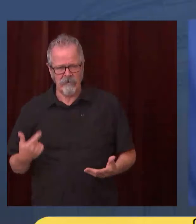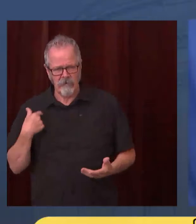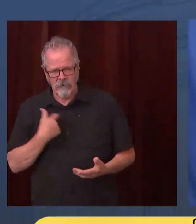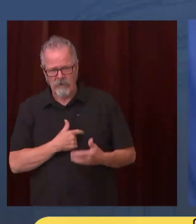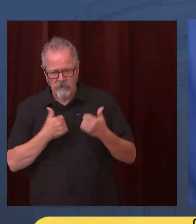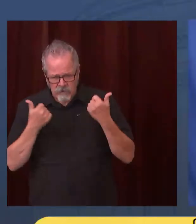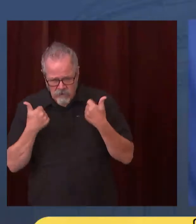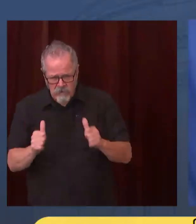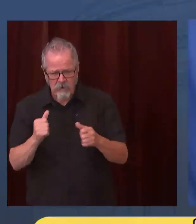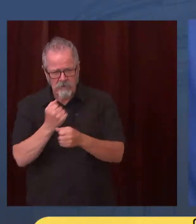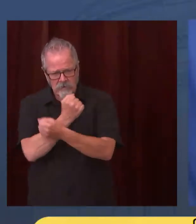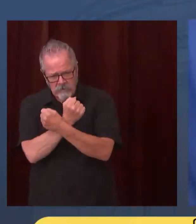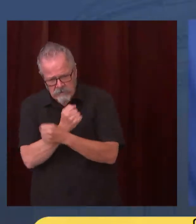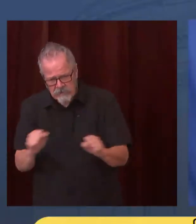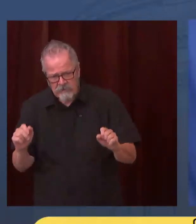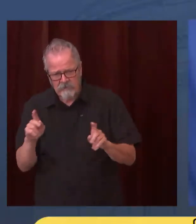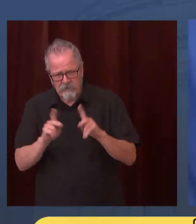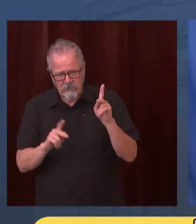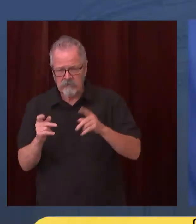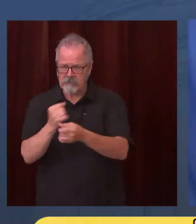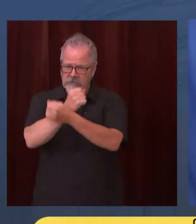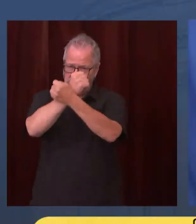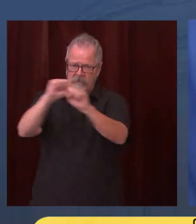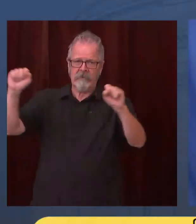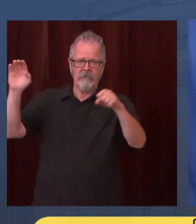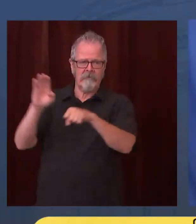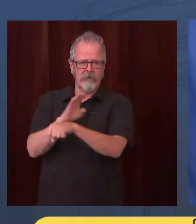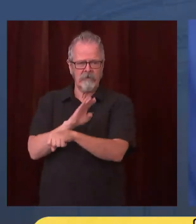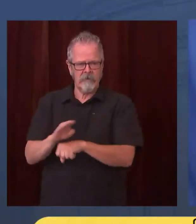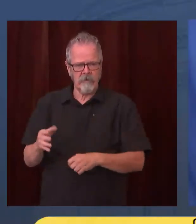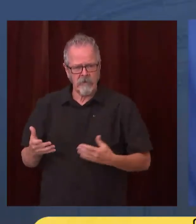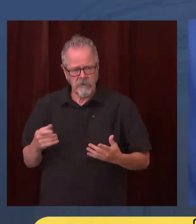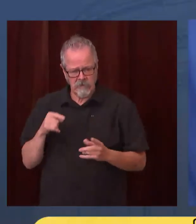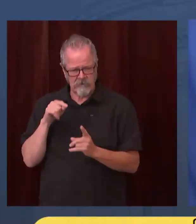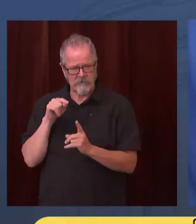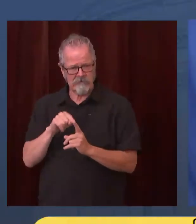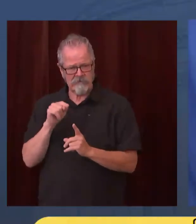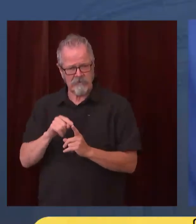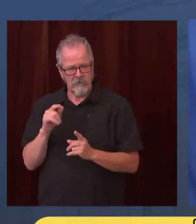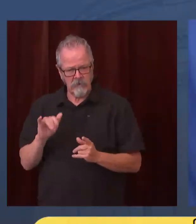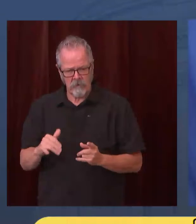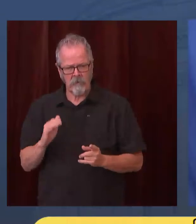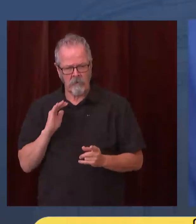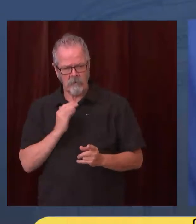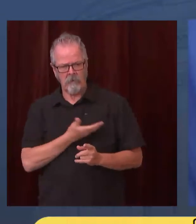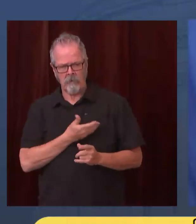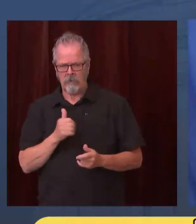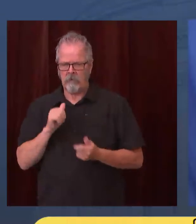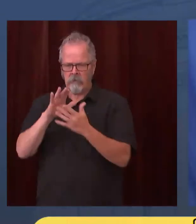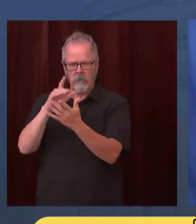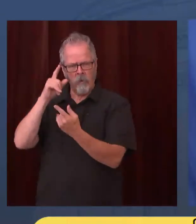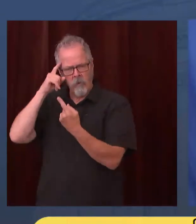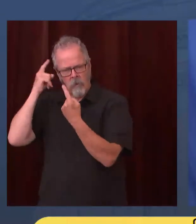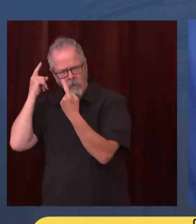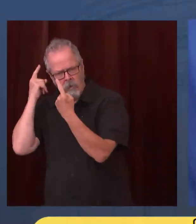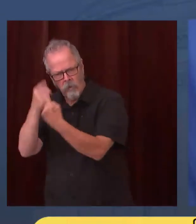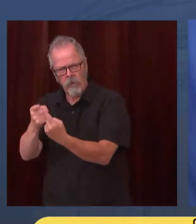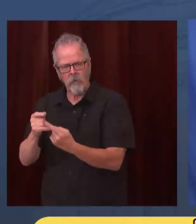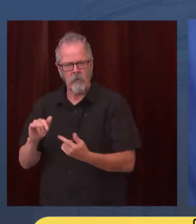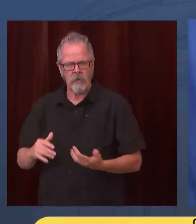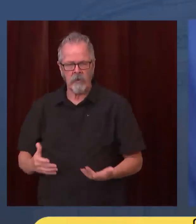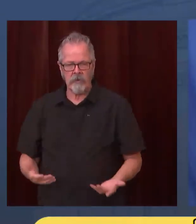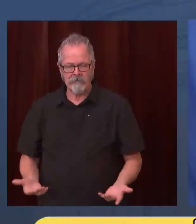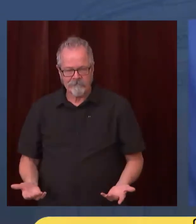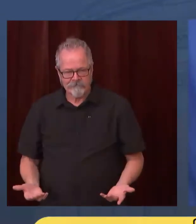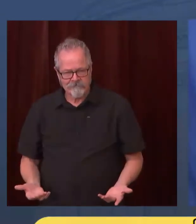like. That's the measure and the strategy that we are adopting. We hope they will be successful. There's every reason to believe they